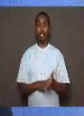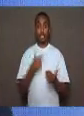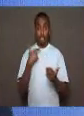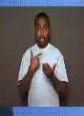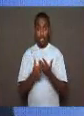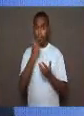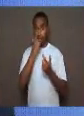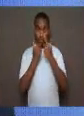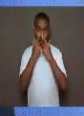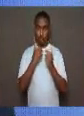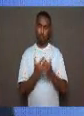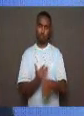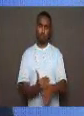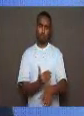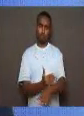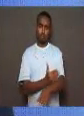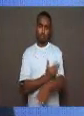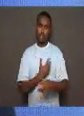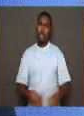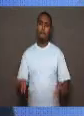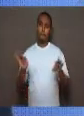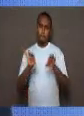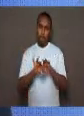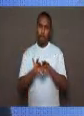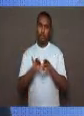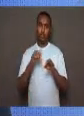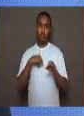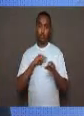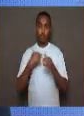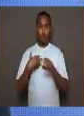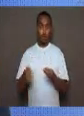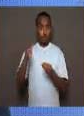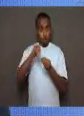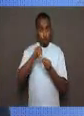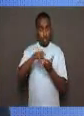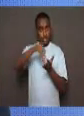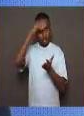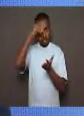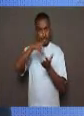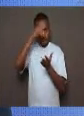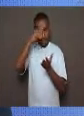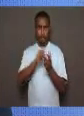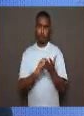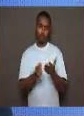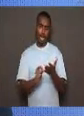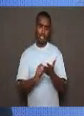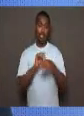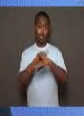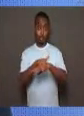These skills will be increasingly valuable since we are also studying writing in English.